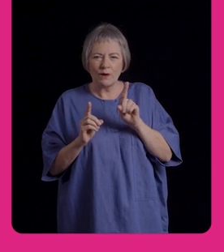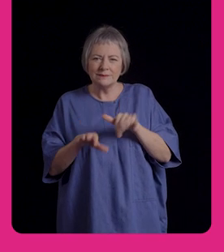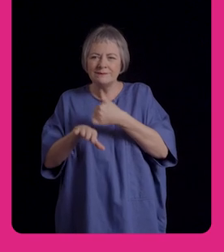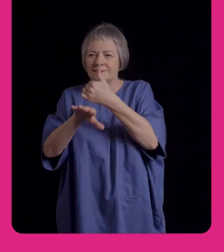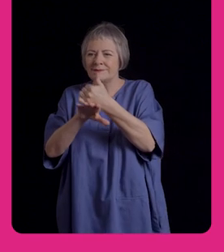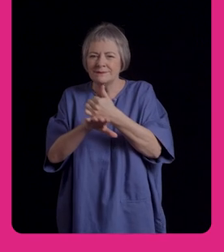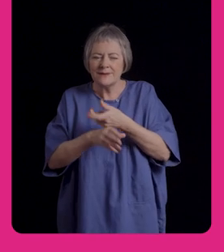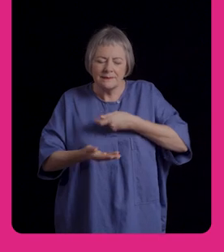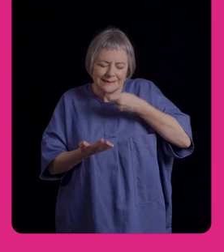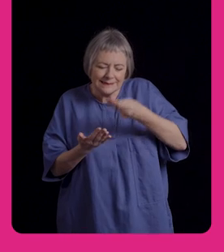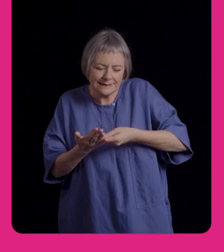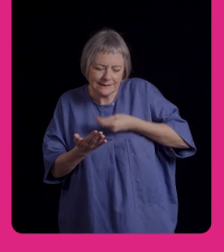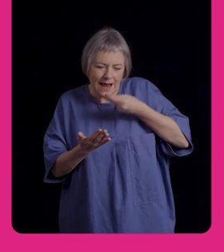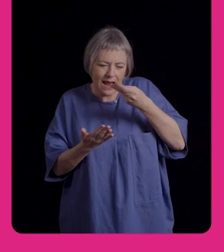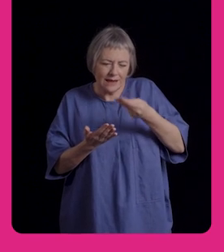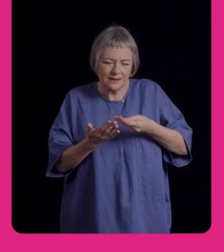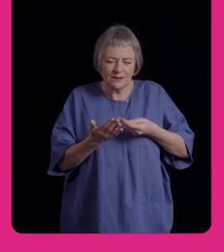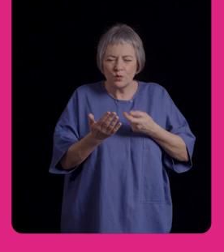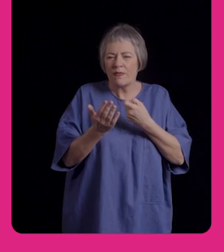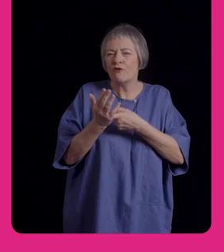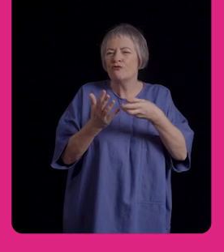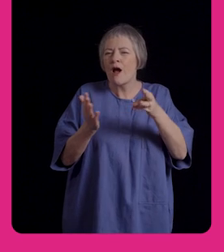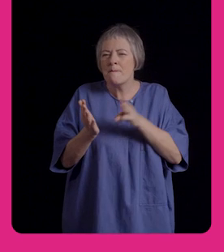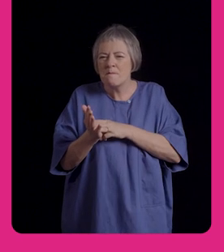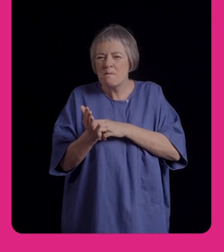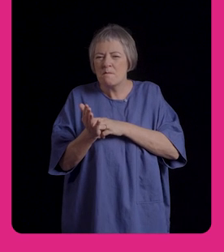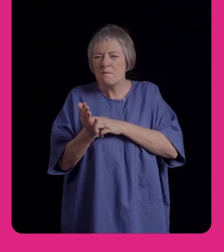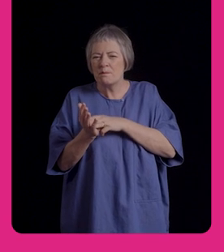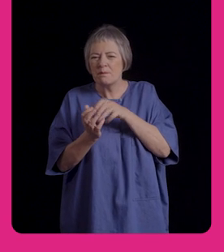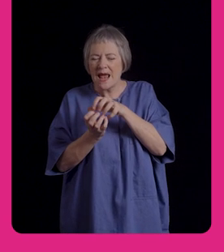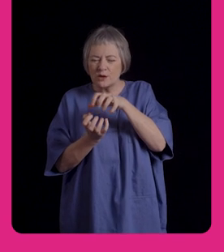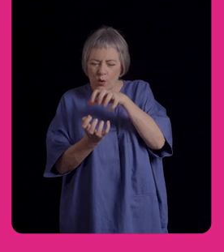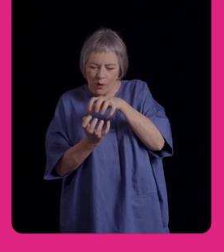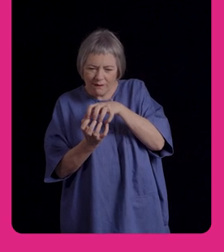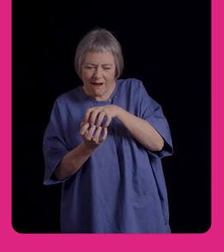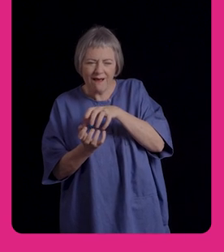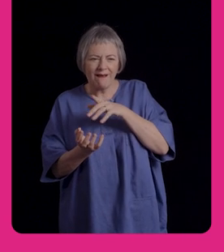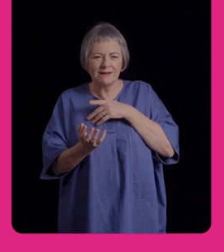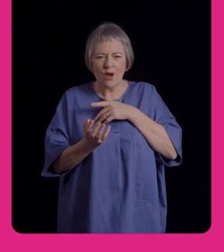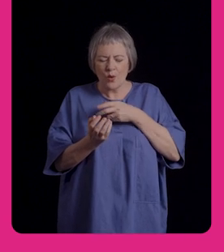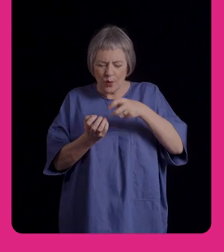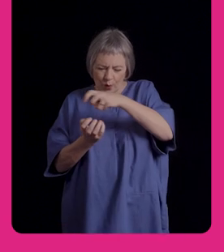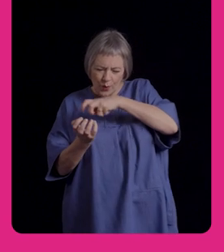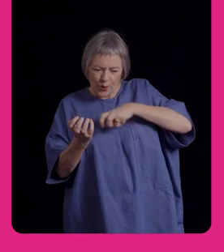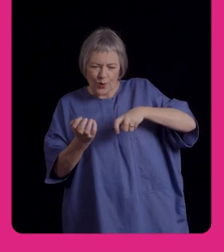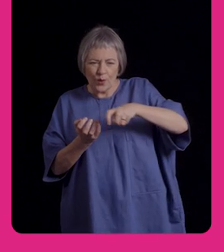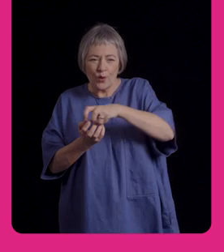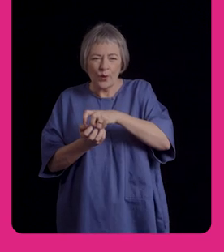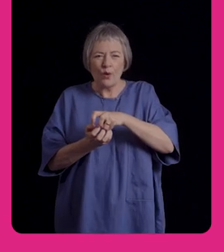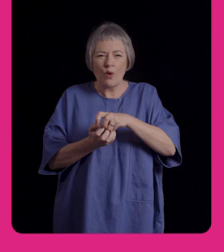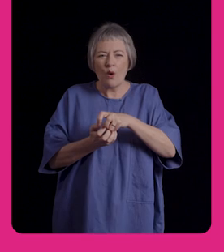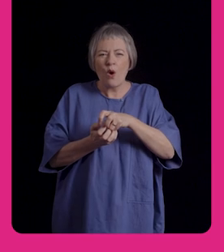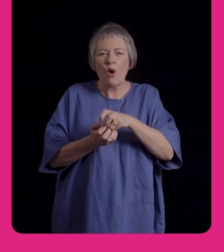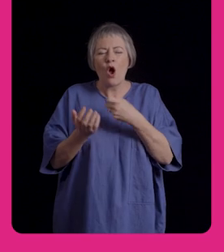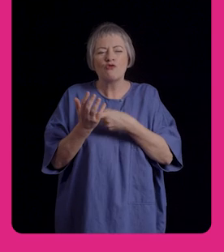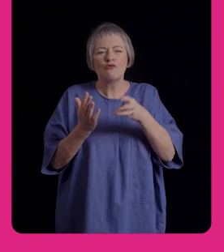such as coconut flan with rum or tortuga rum cake soaked in rum syrup with a vanilla glaze, or my personal